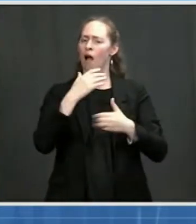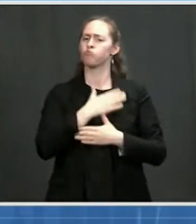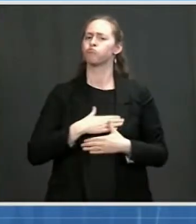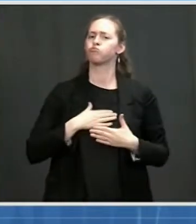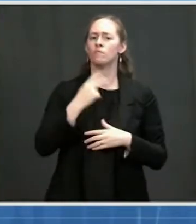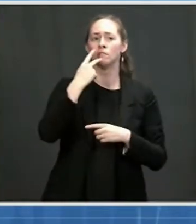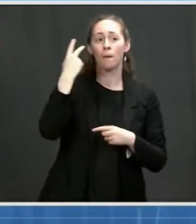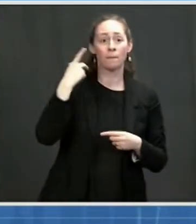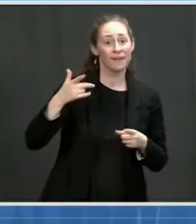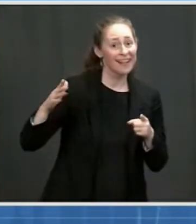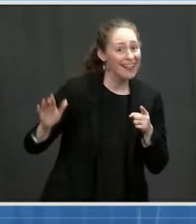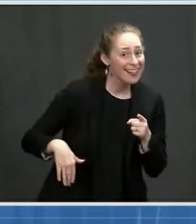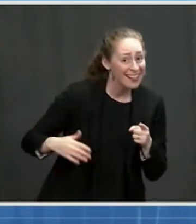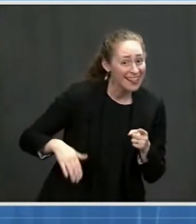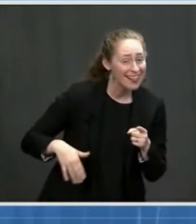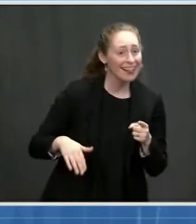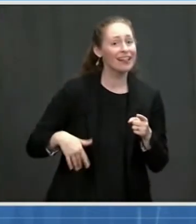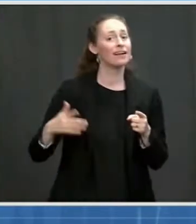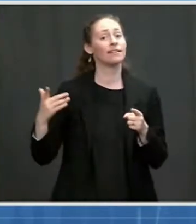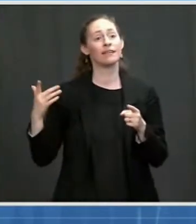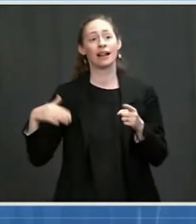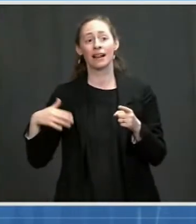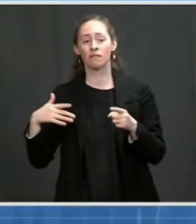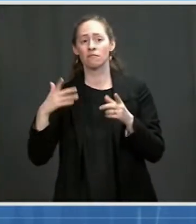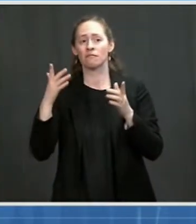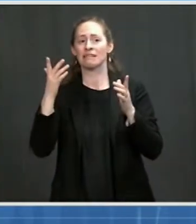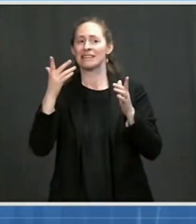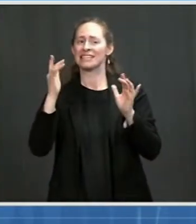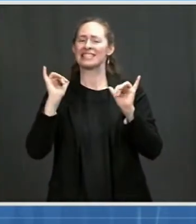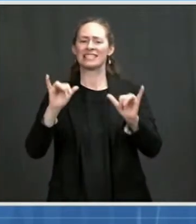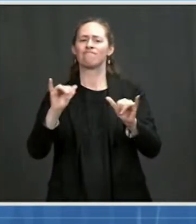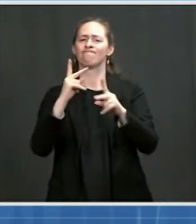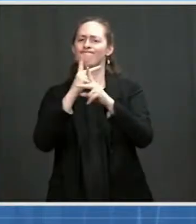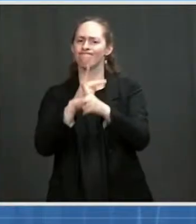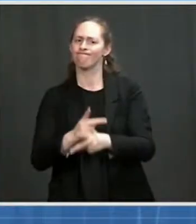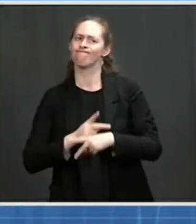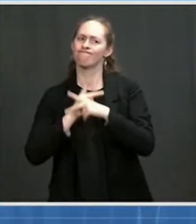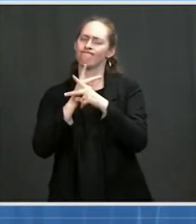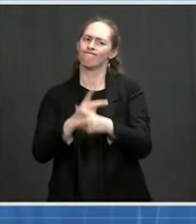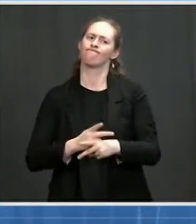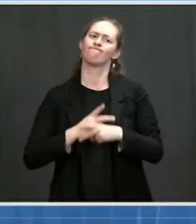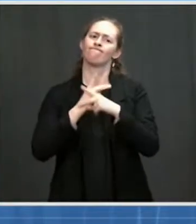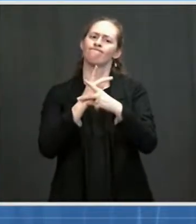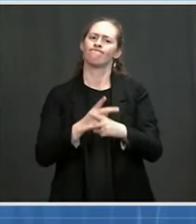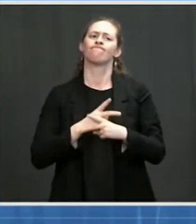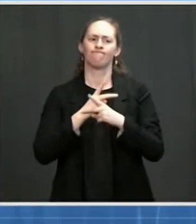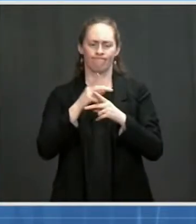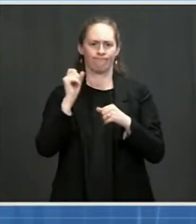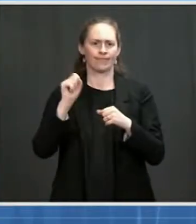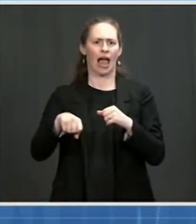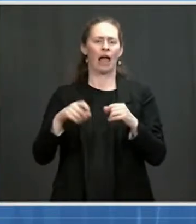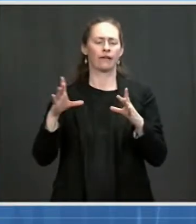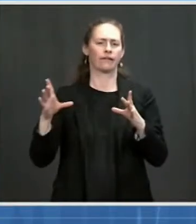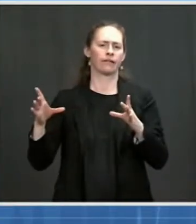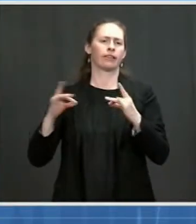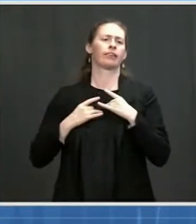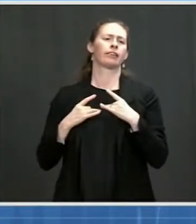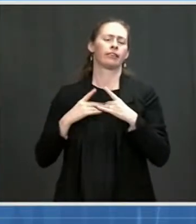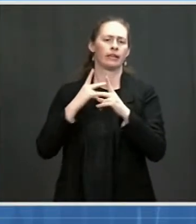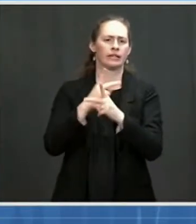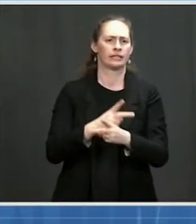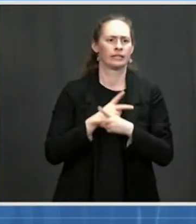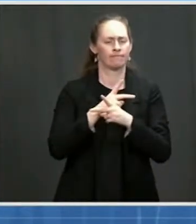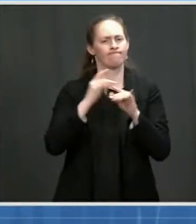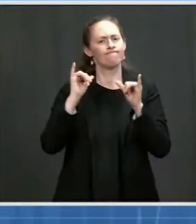not vaccinated, our guidance has not changed for you. You remain at risk of infection. You still need to mask and take other